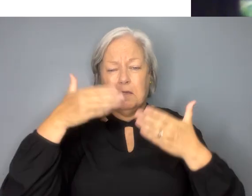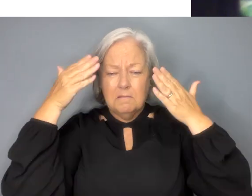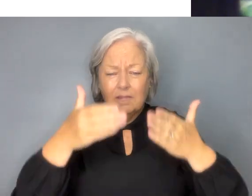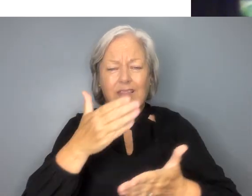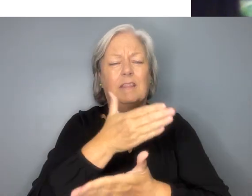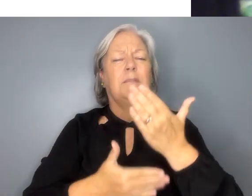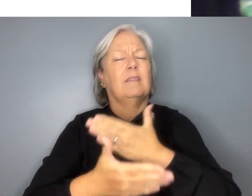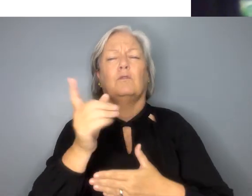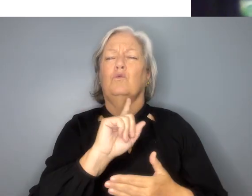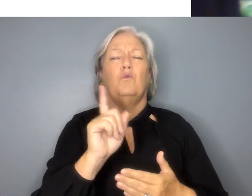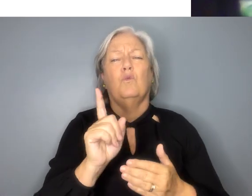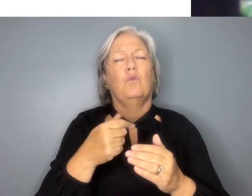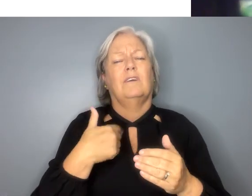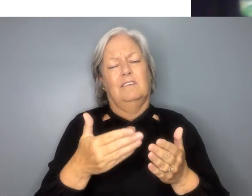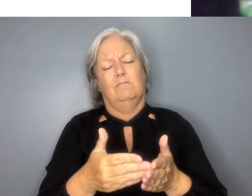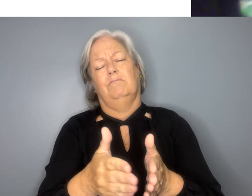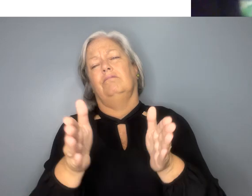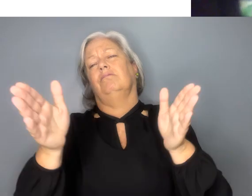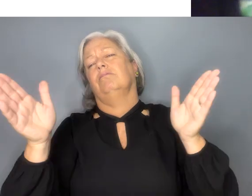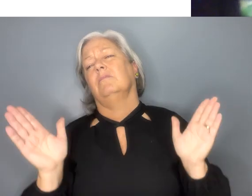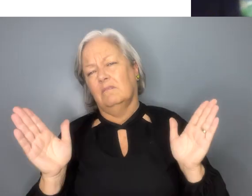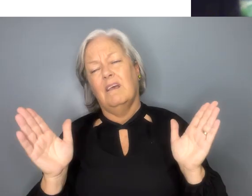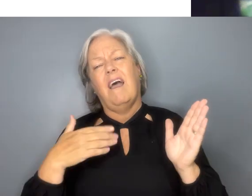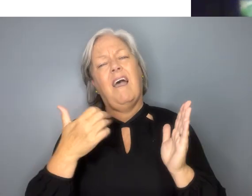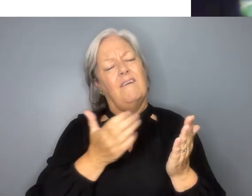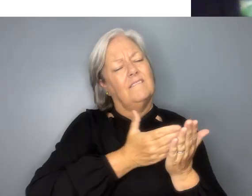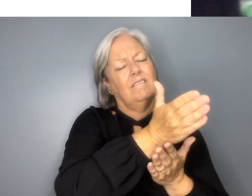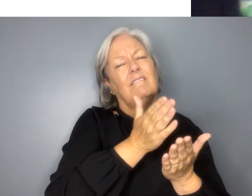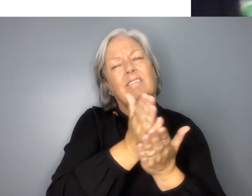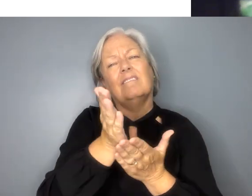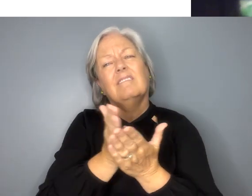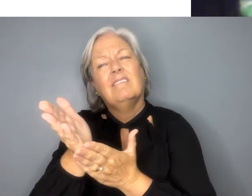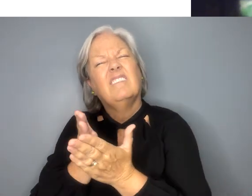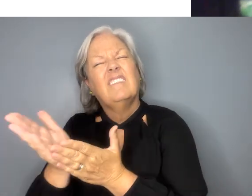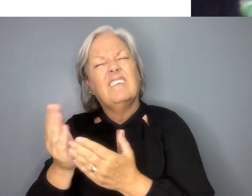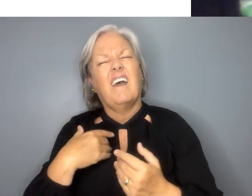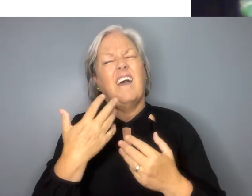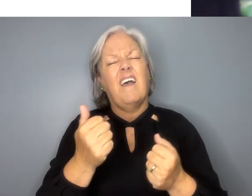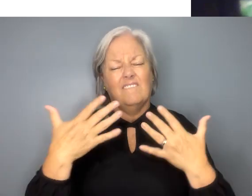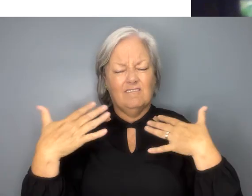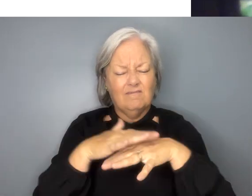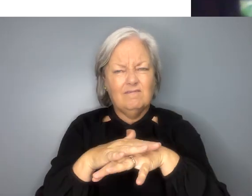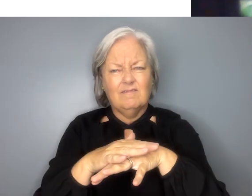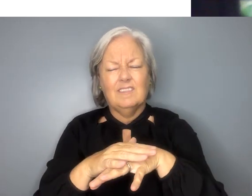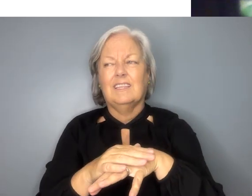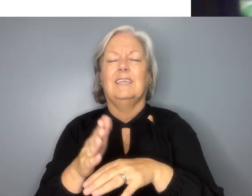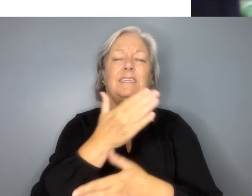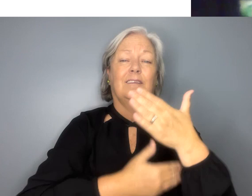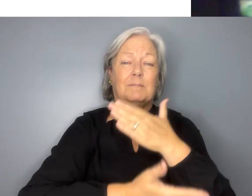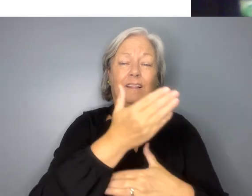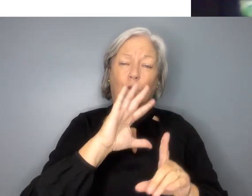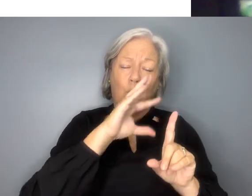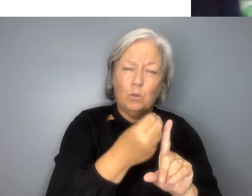and instead viewing my experiences as more of a fusion of